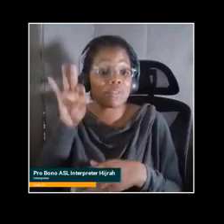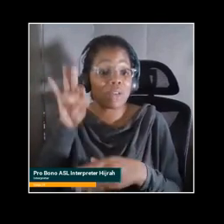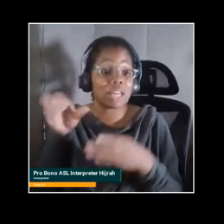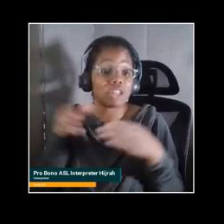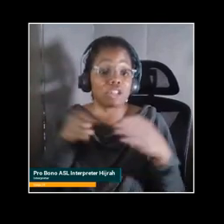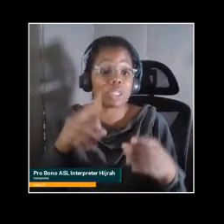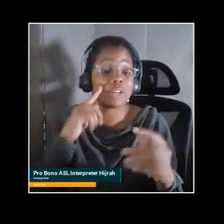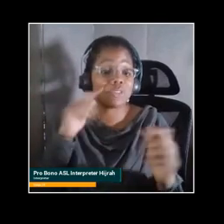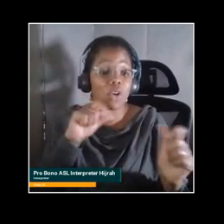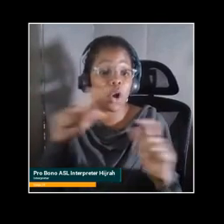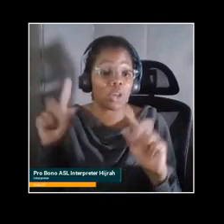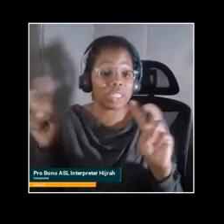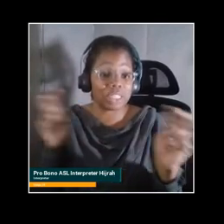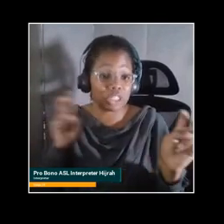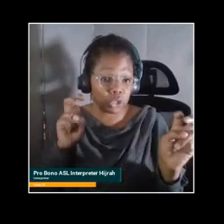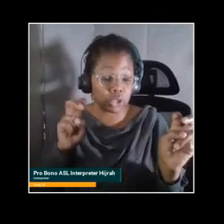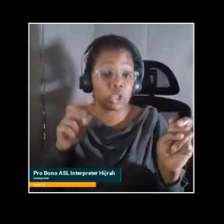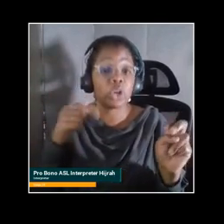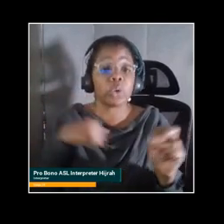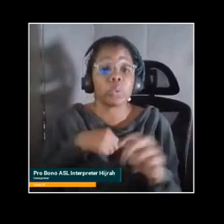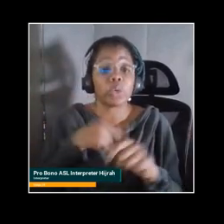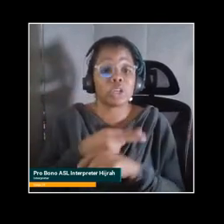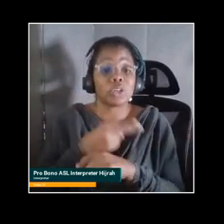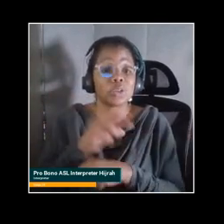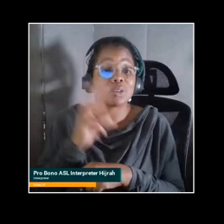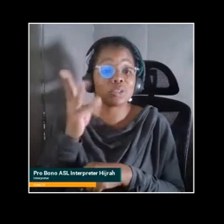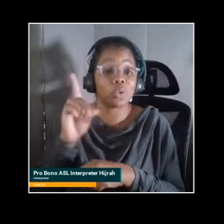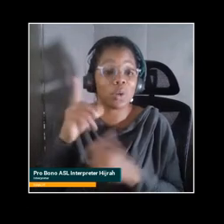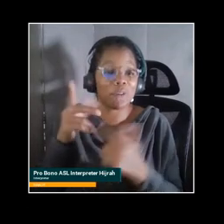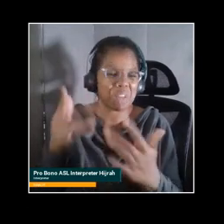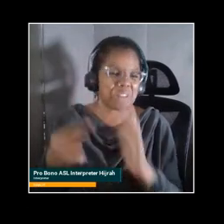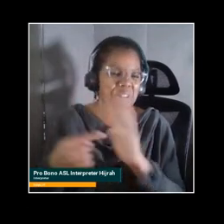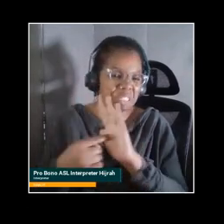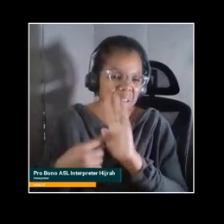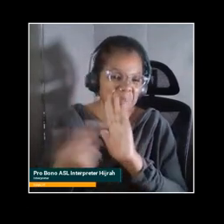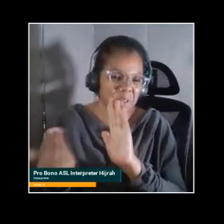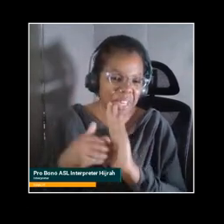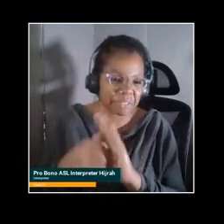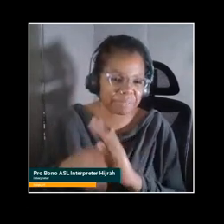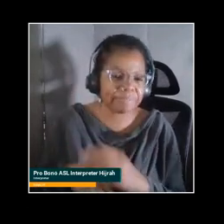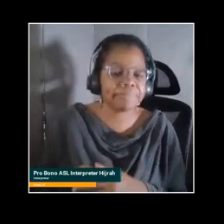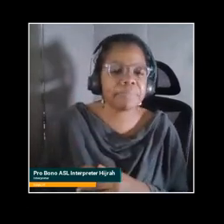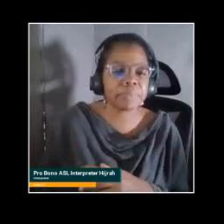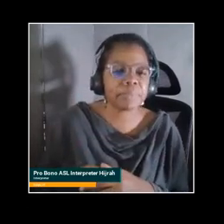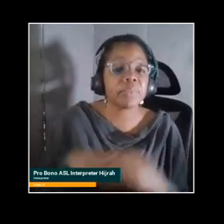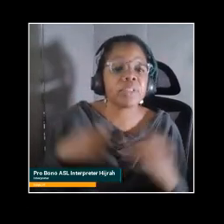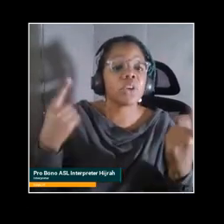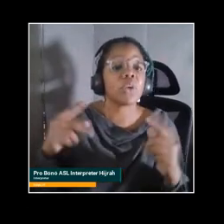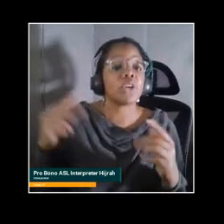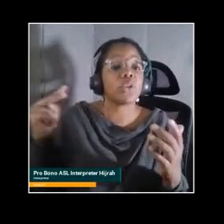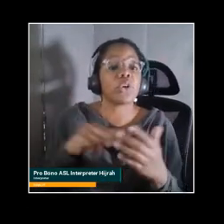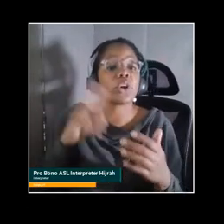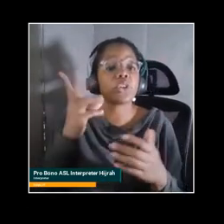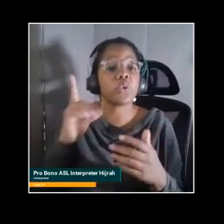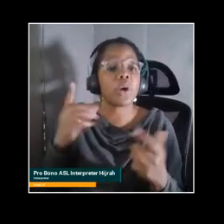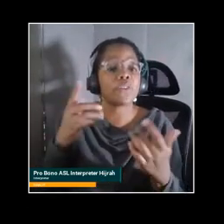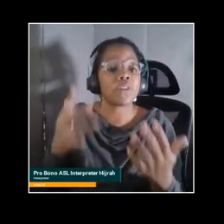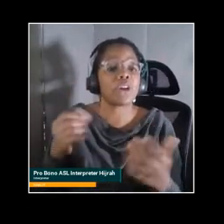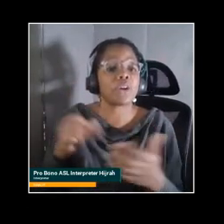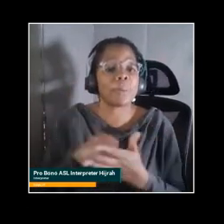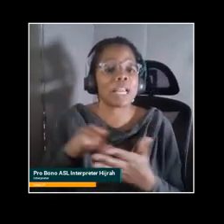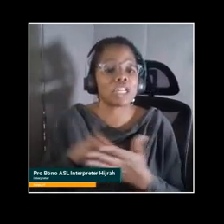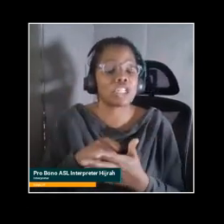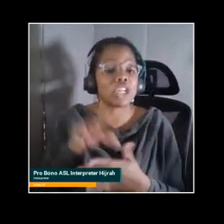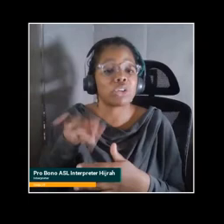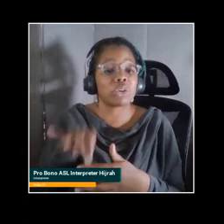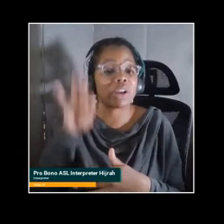all of these issues. We can use wildfire as an example again. And once you go to the wildfire page, that you can find